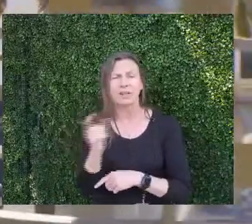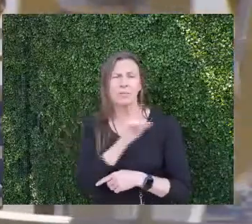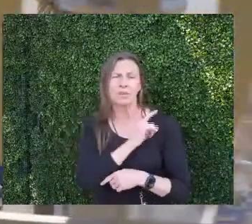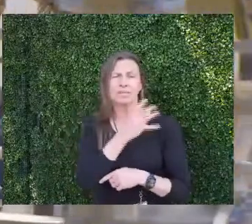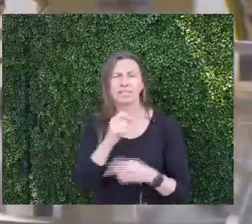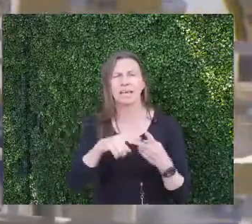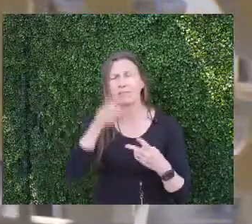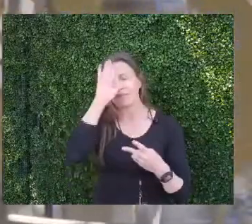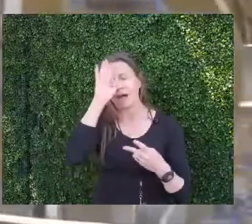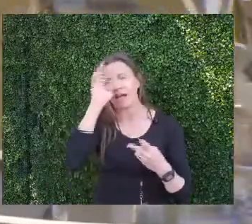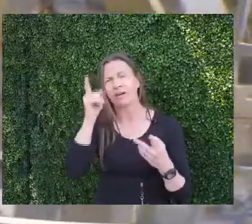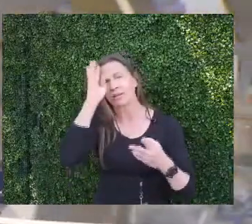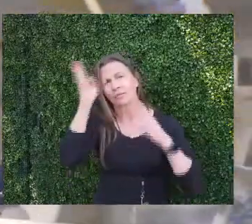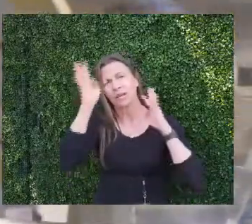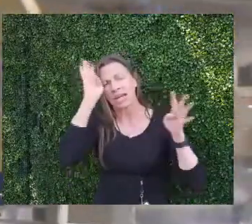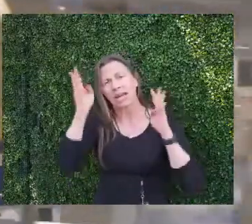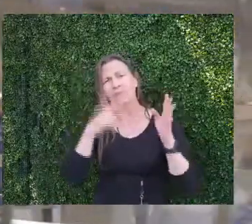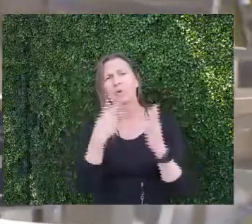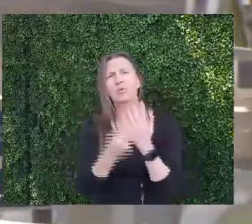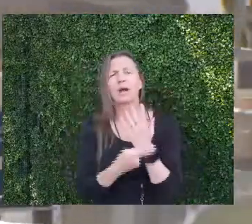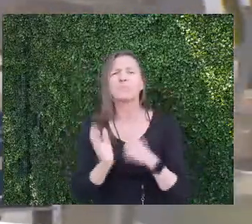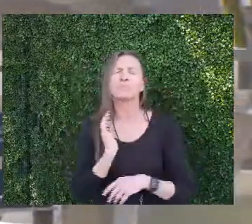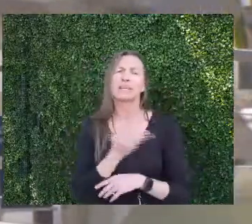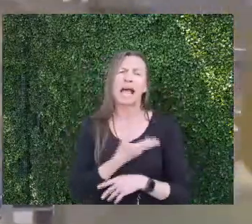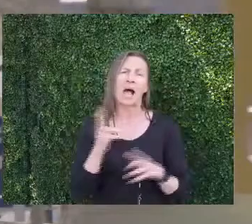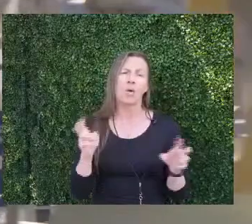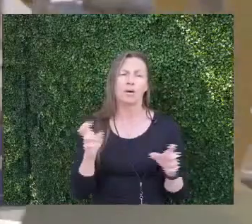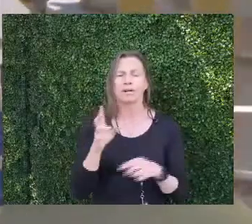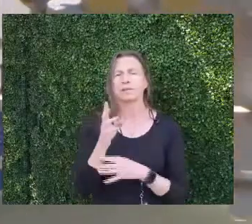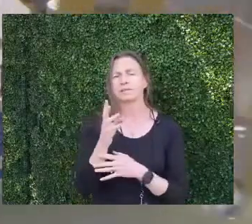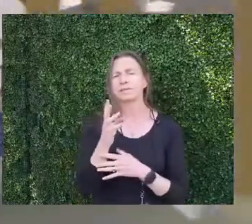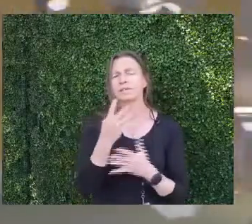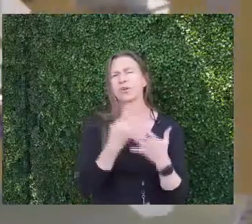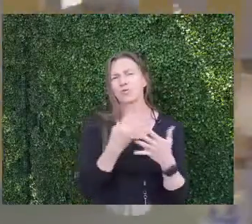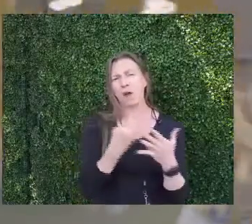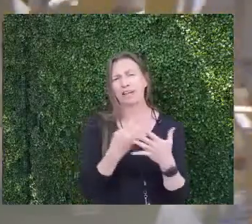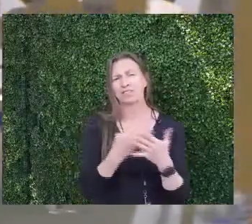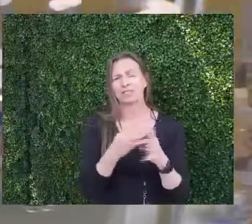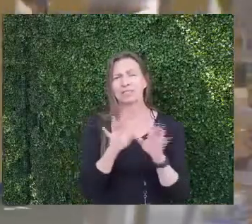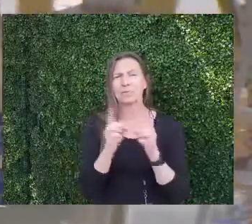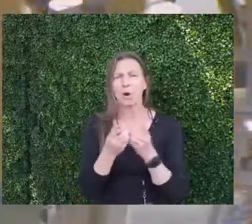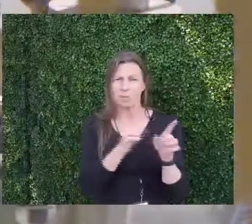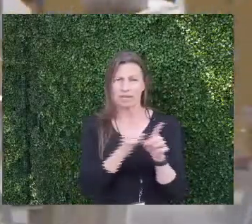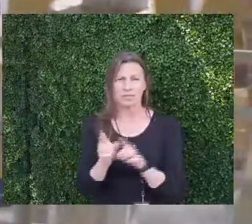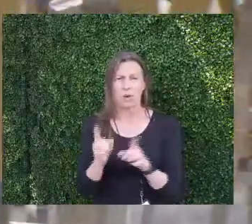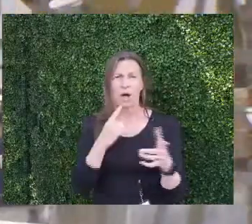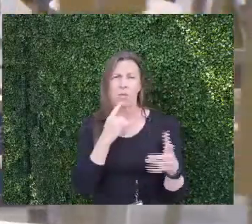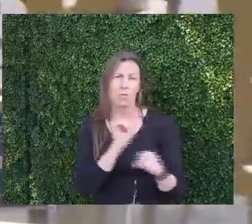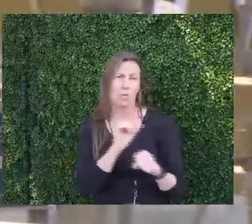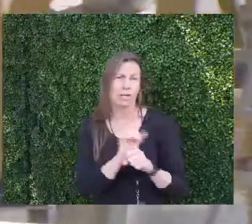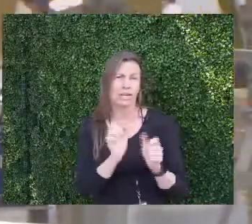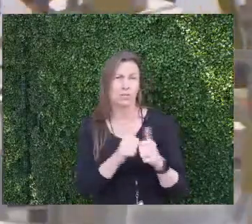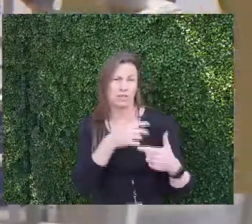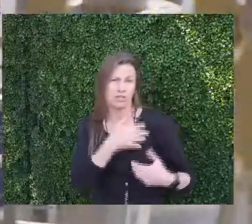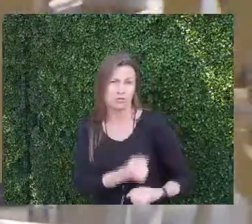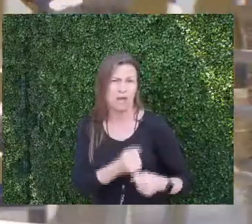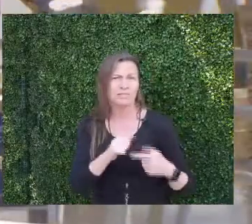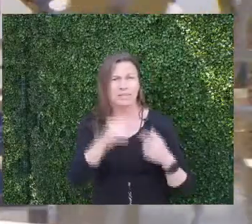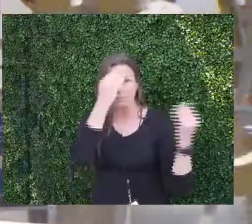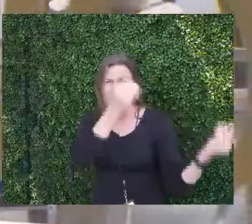programs, and our corrections department as well. We're working with trusted messengers, peers,